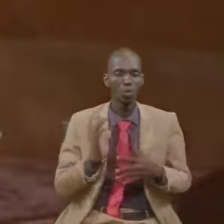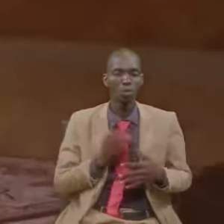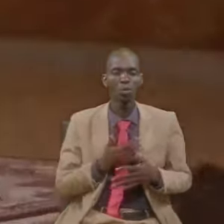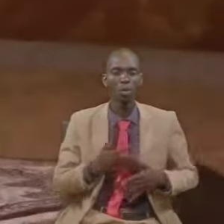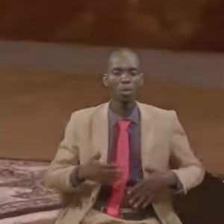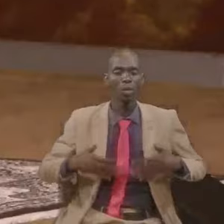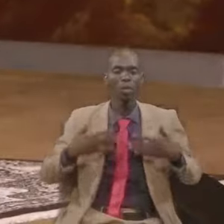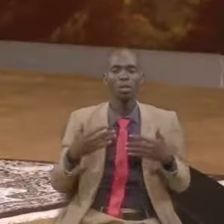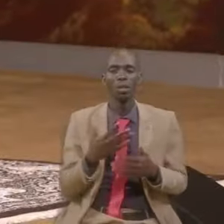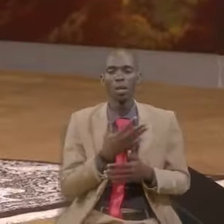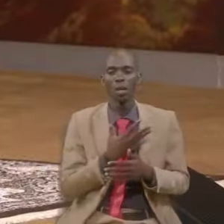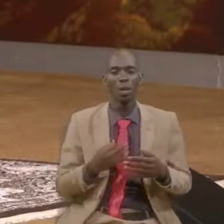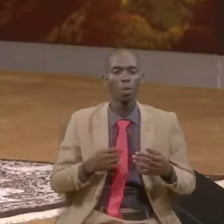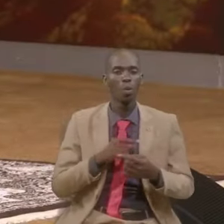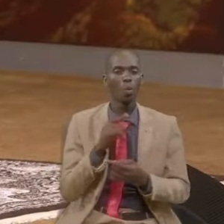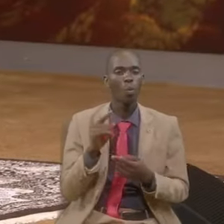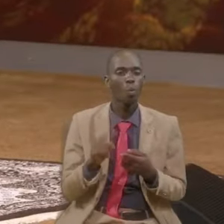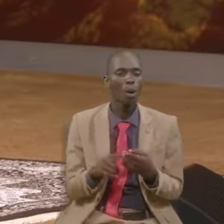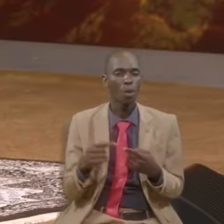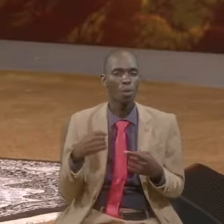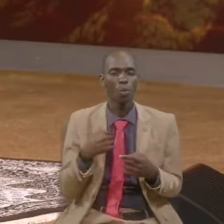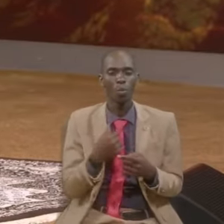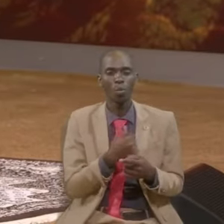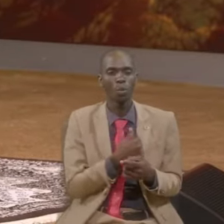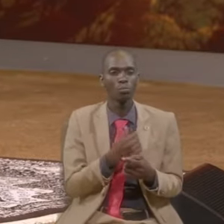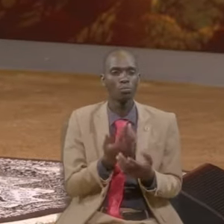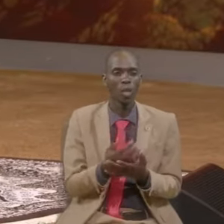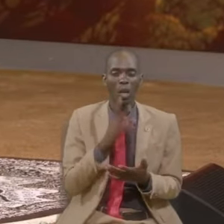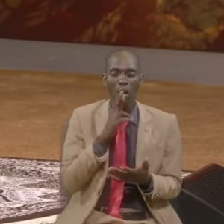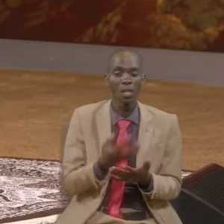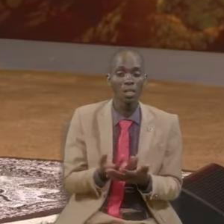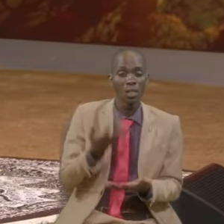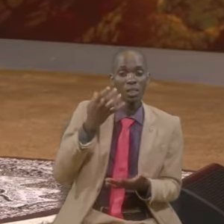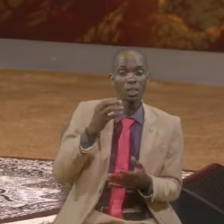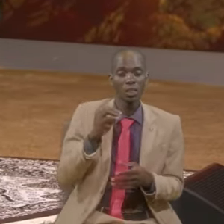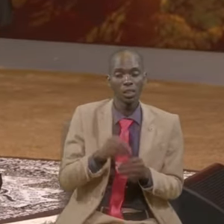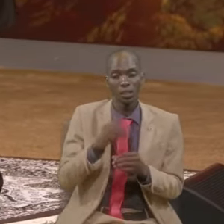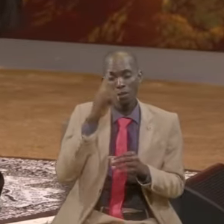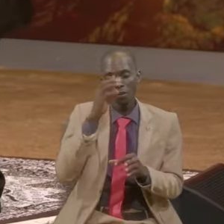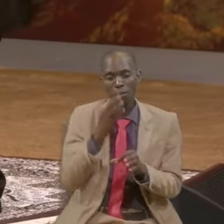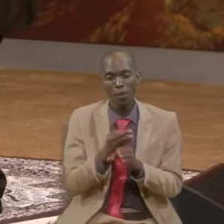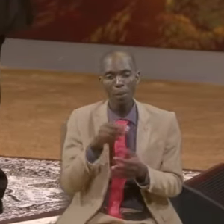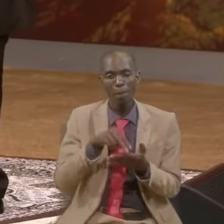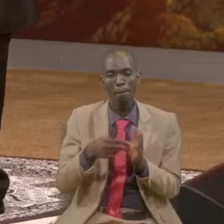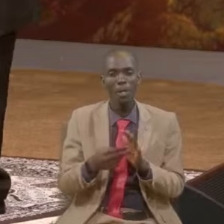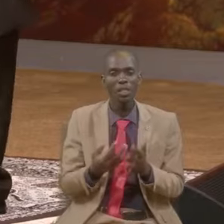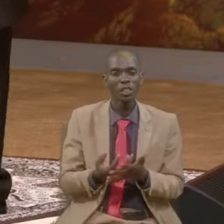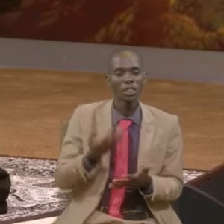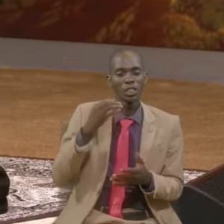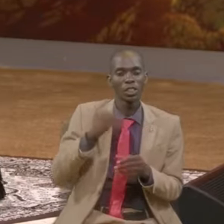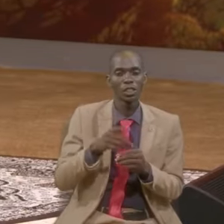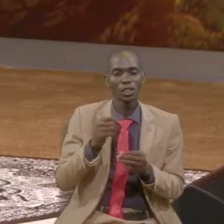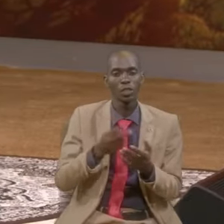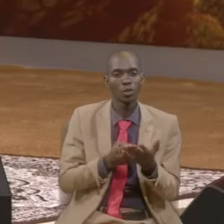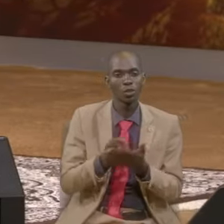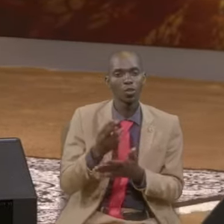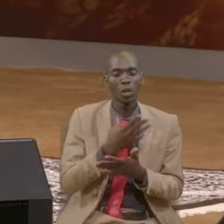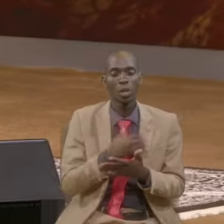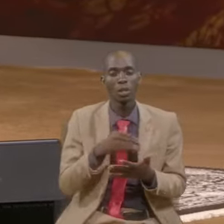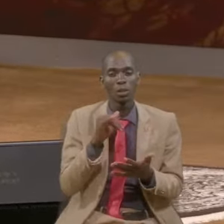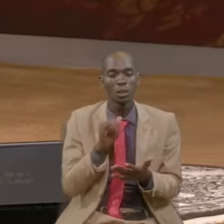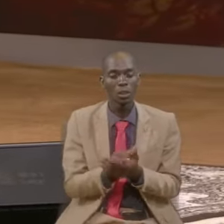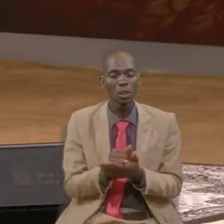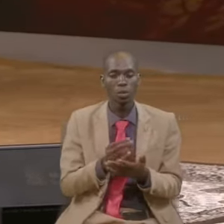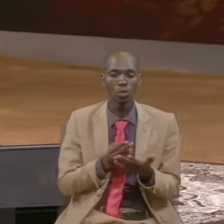we're rich in faith, we're rich in the truth. The truth of the word of God so enriches our lives, and then from